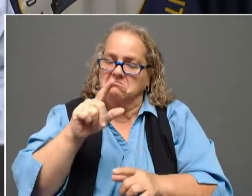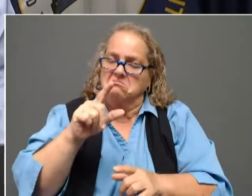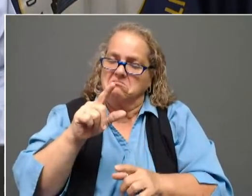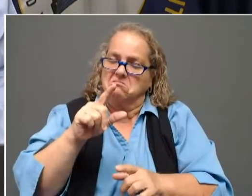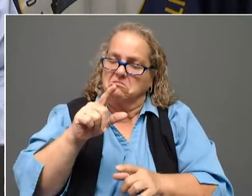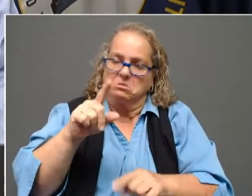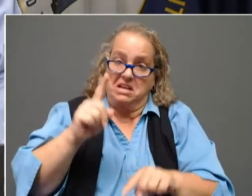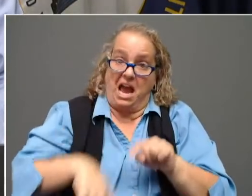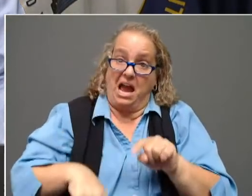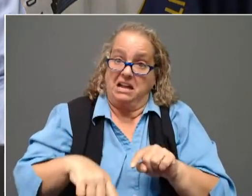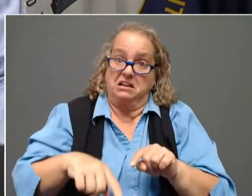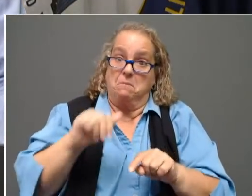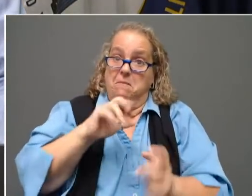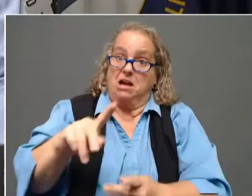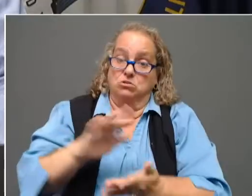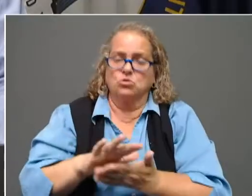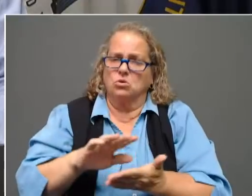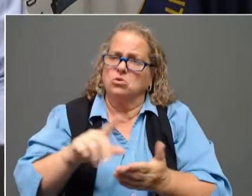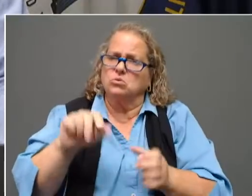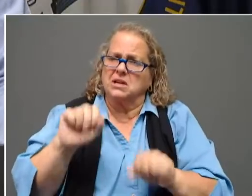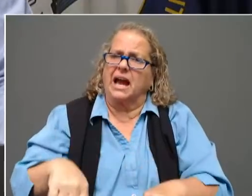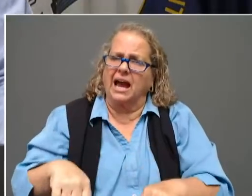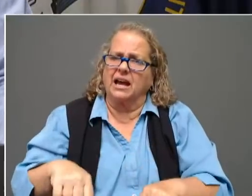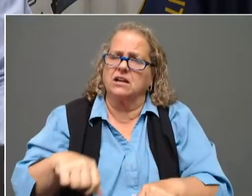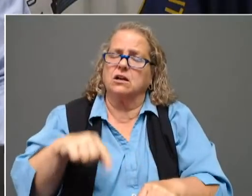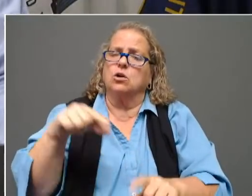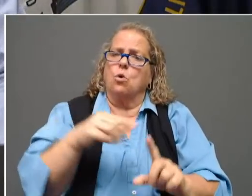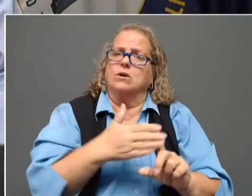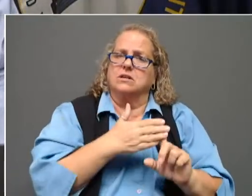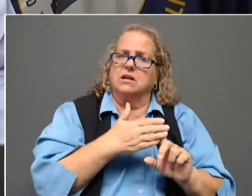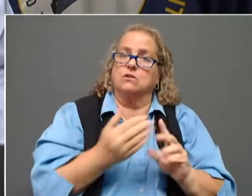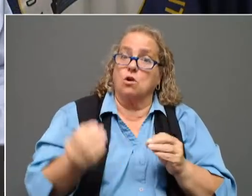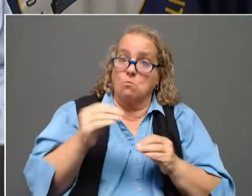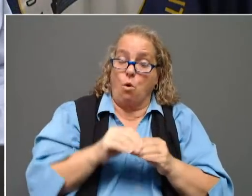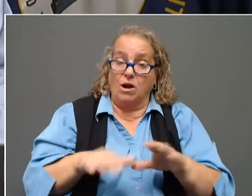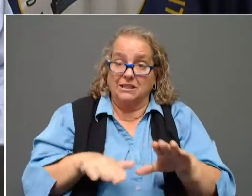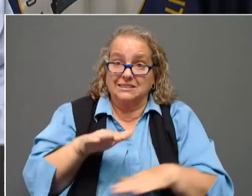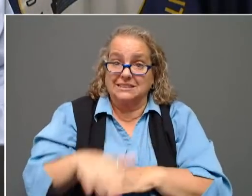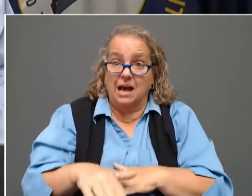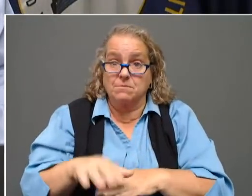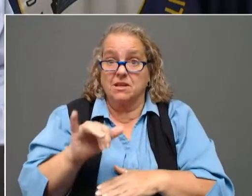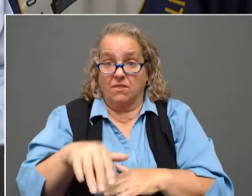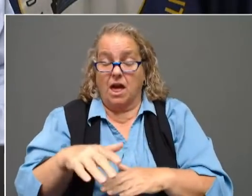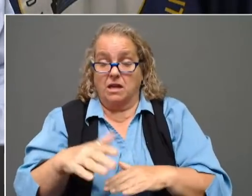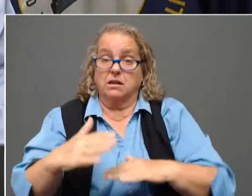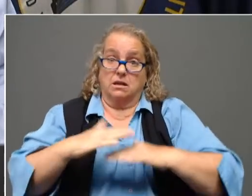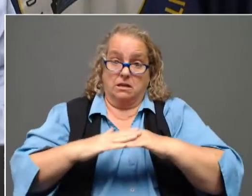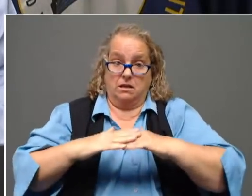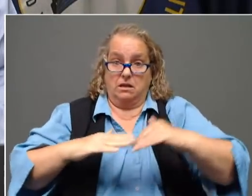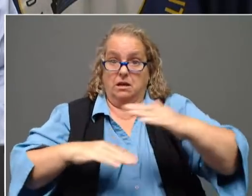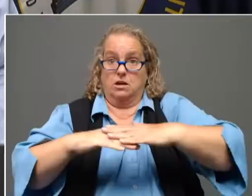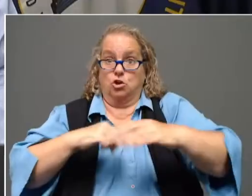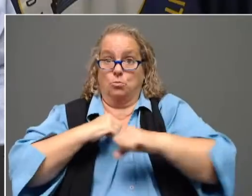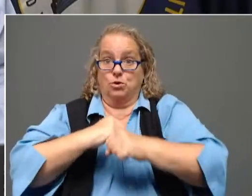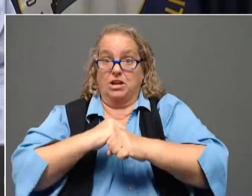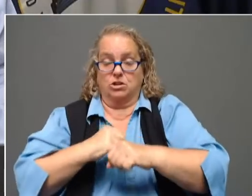next day. The more mitigation steps that are piled onto each other, the less tough